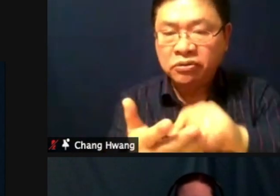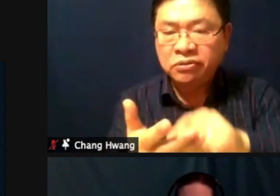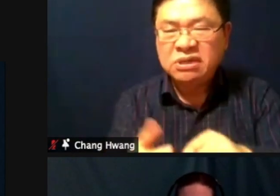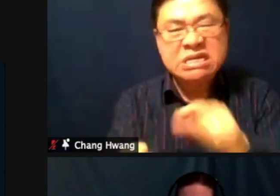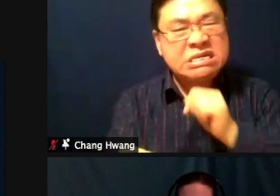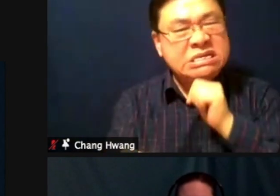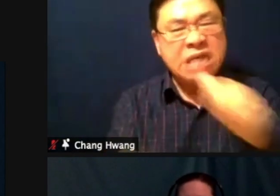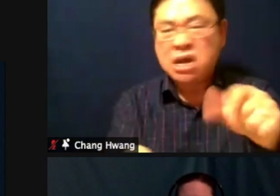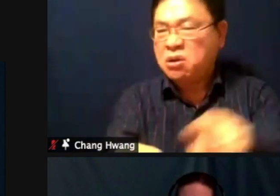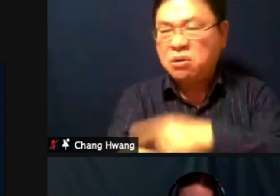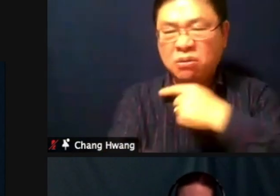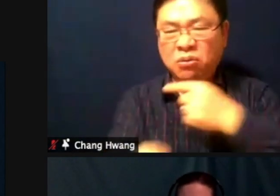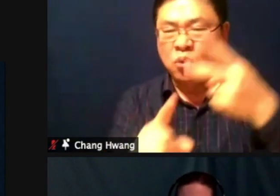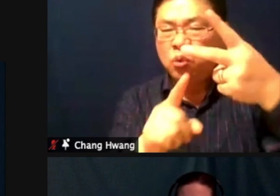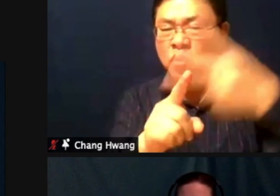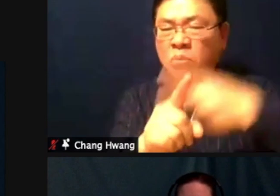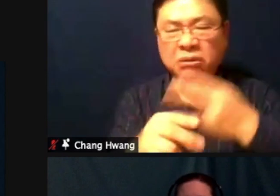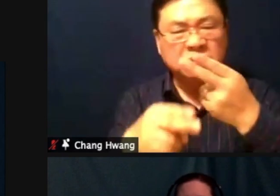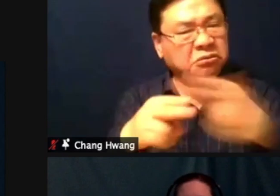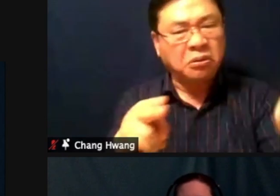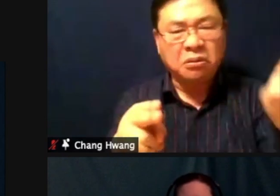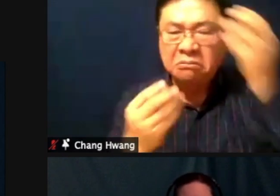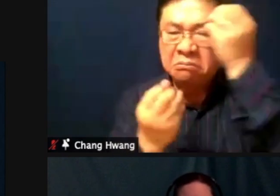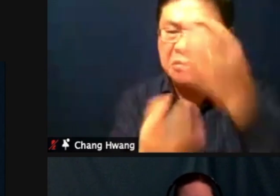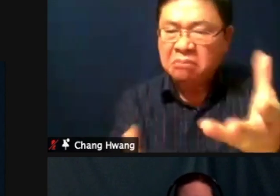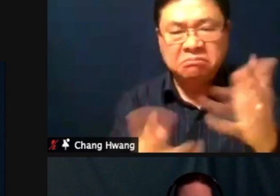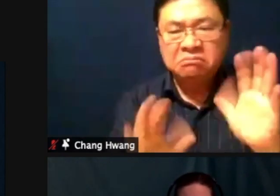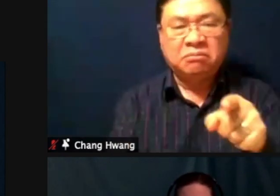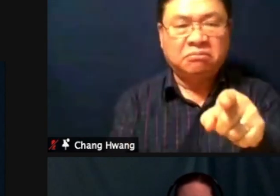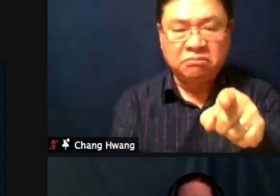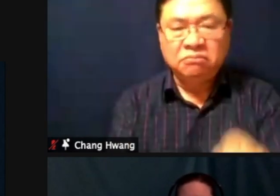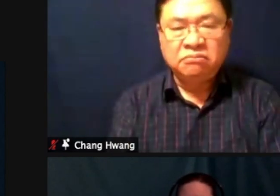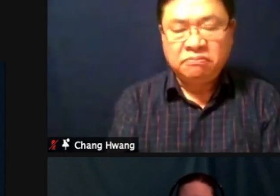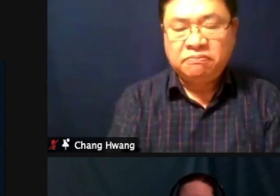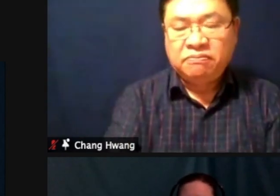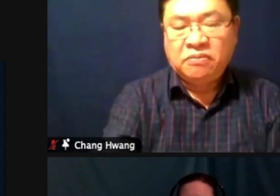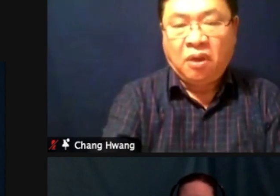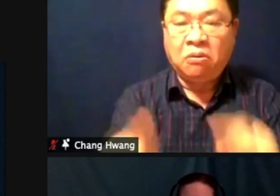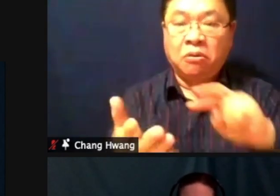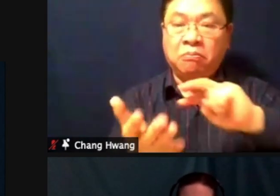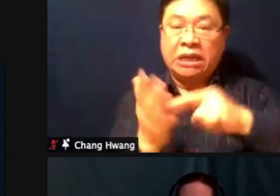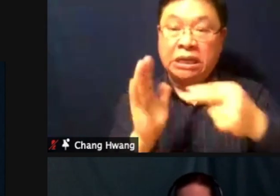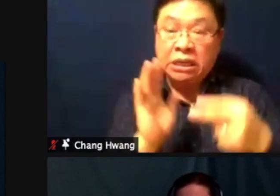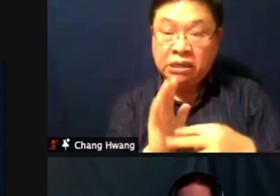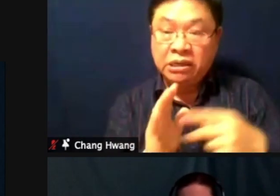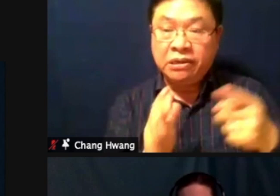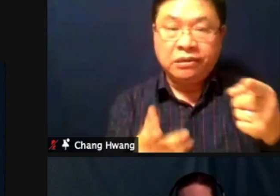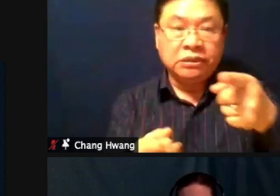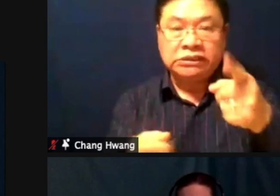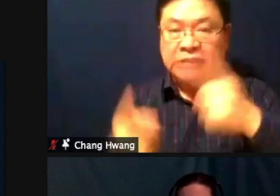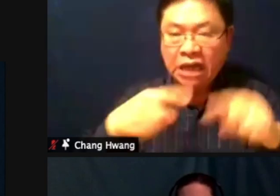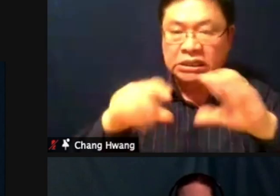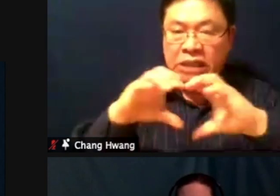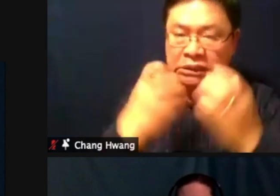And they would join that class, learn some sign. It didn't last very long. It looks like it continued for about 2